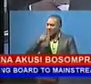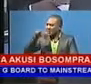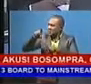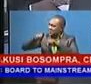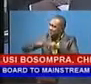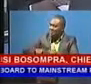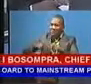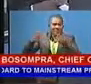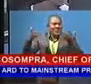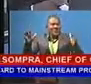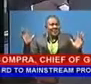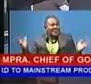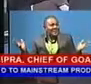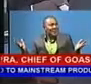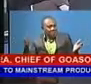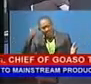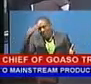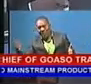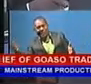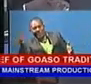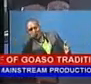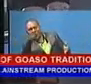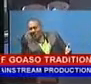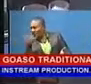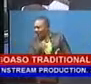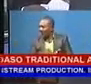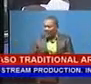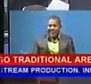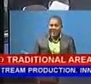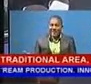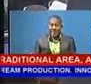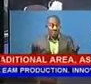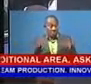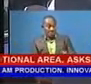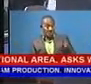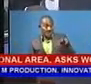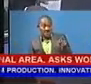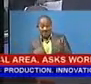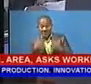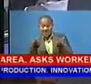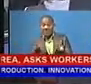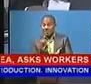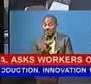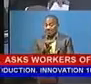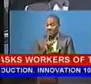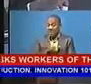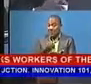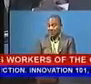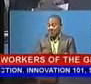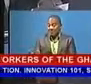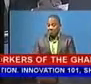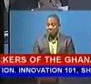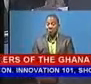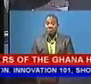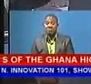rely on. And this was when he was leading a understanding.